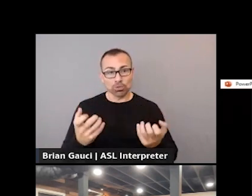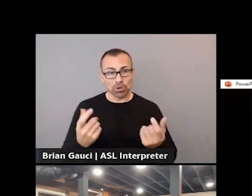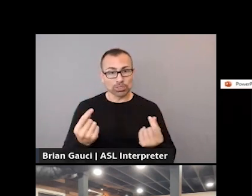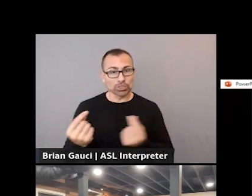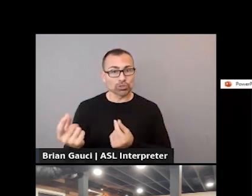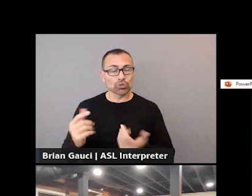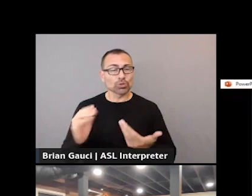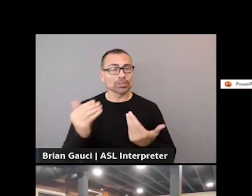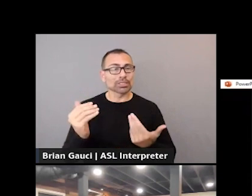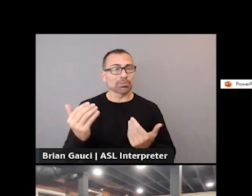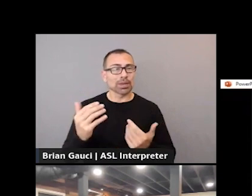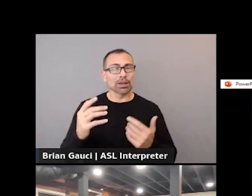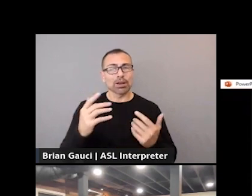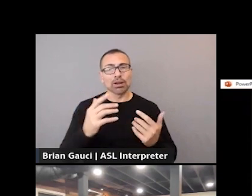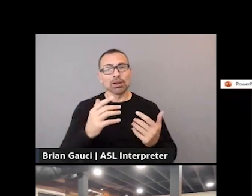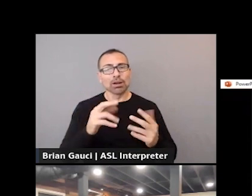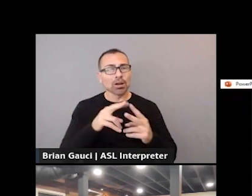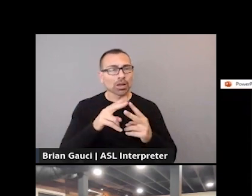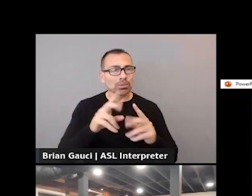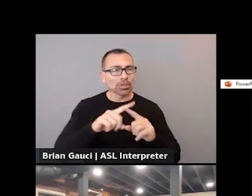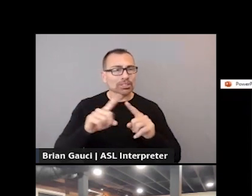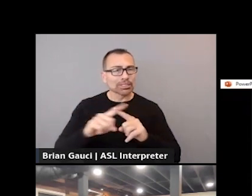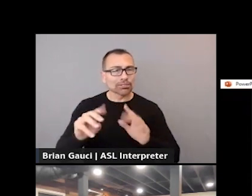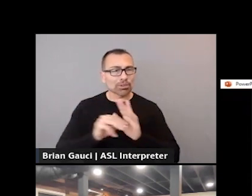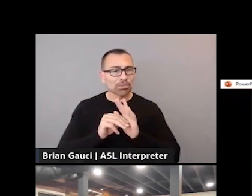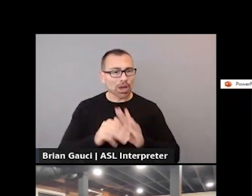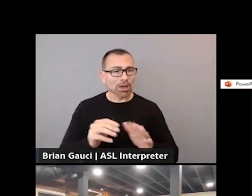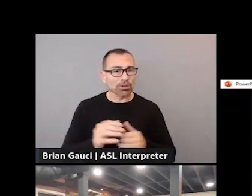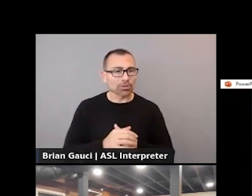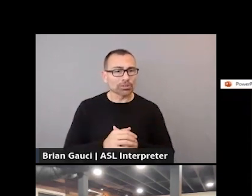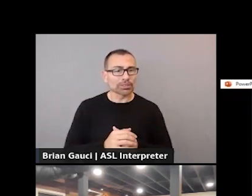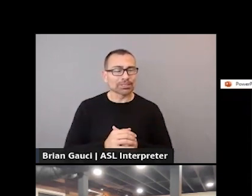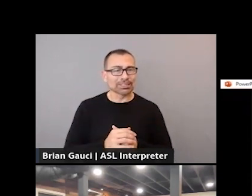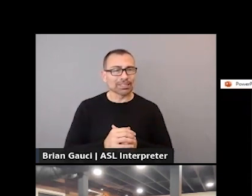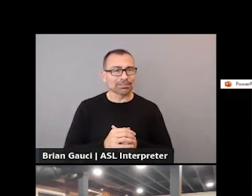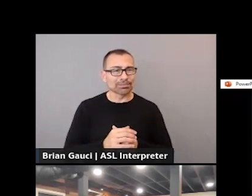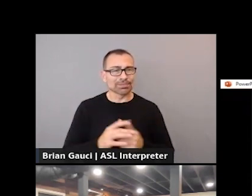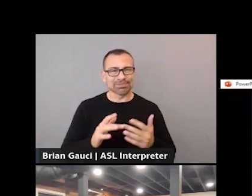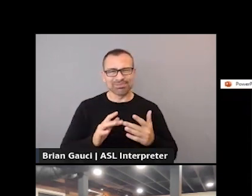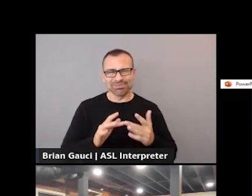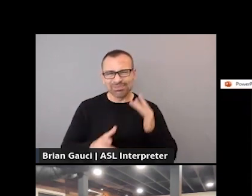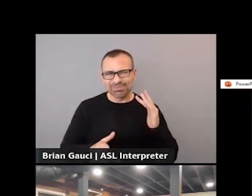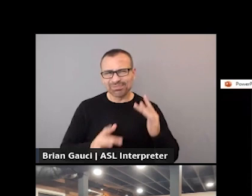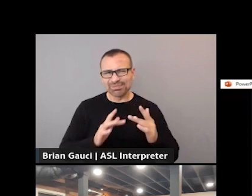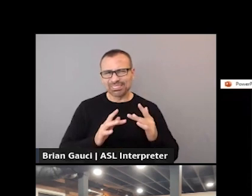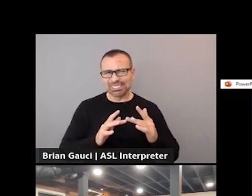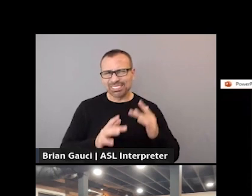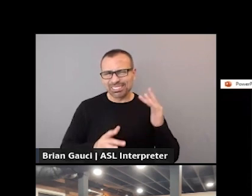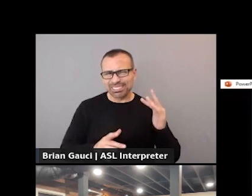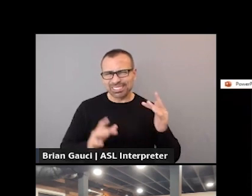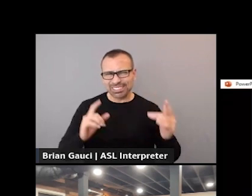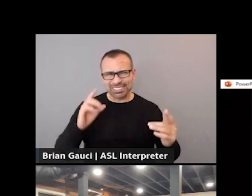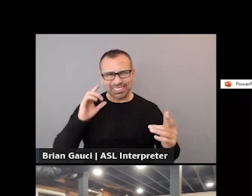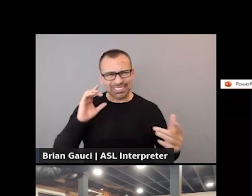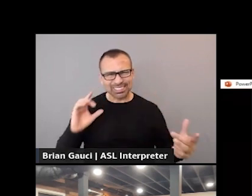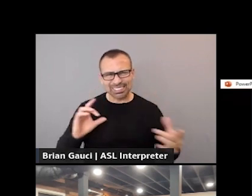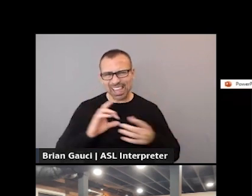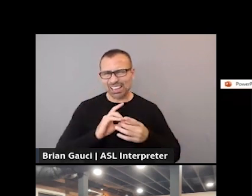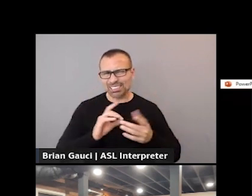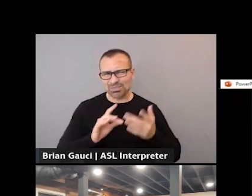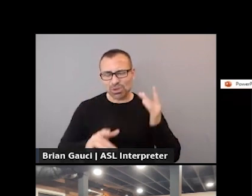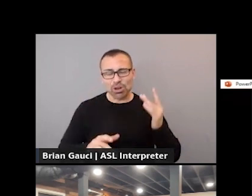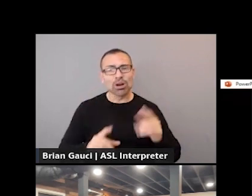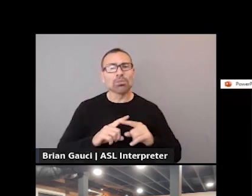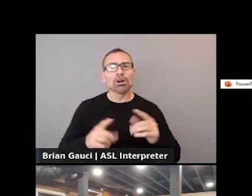a couple of different models that we have. So I'm going to look at the Titan model first